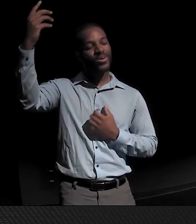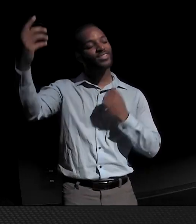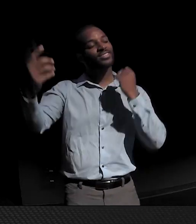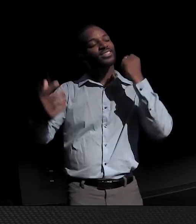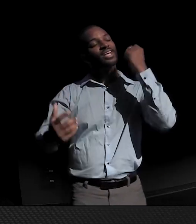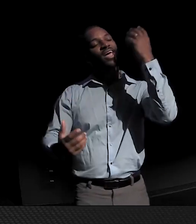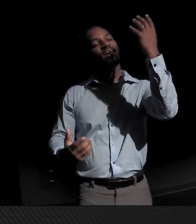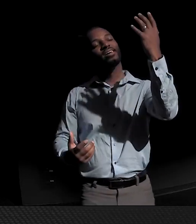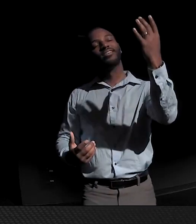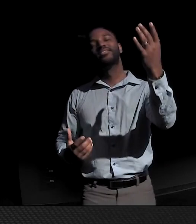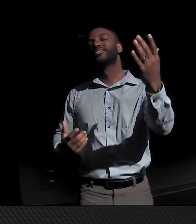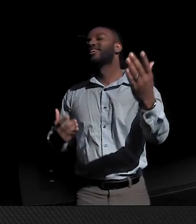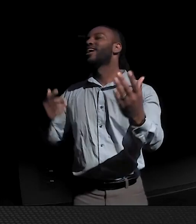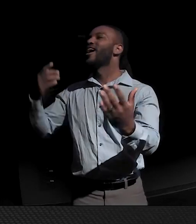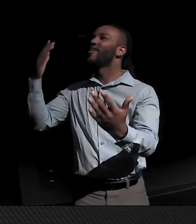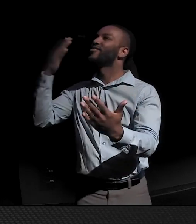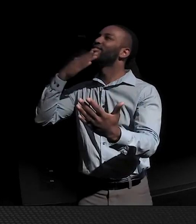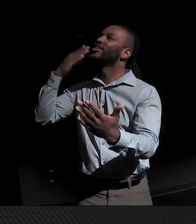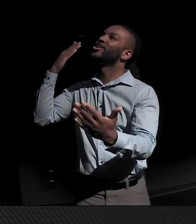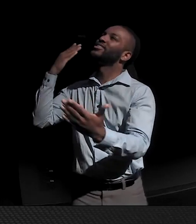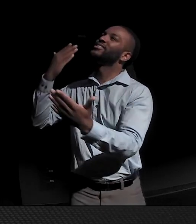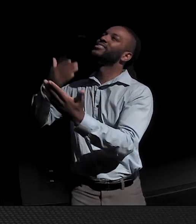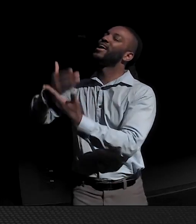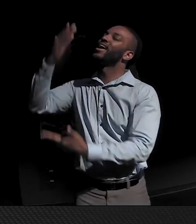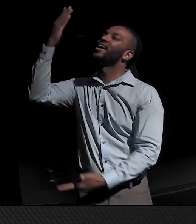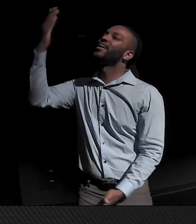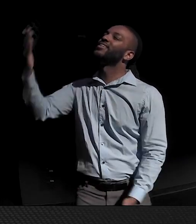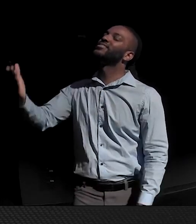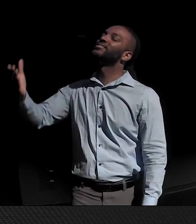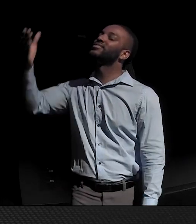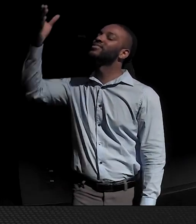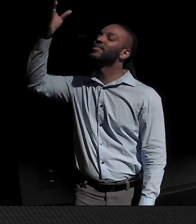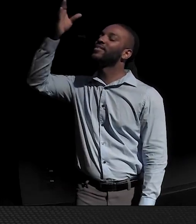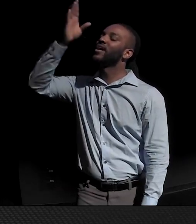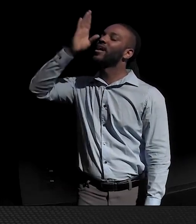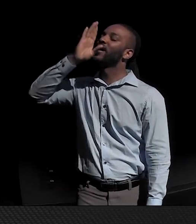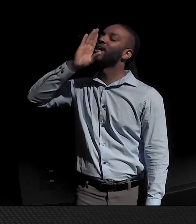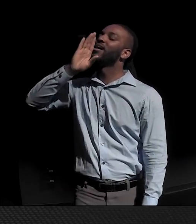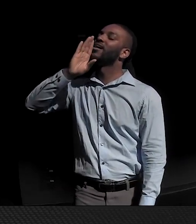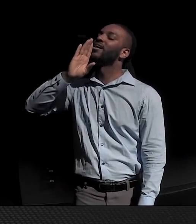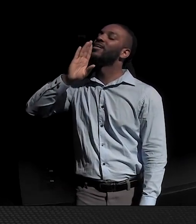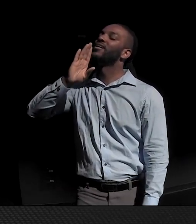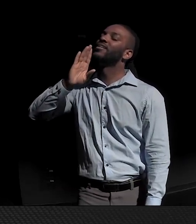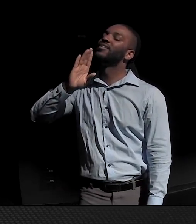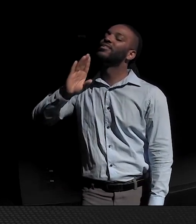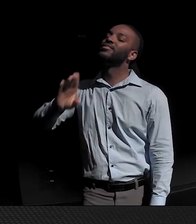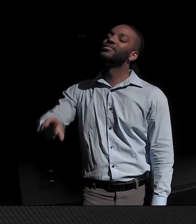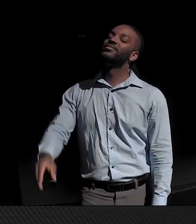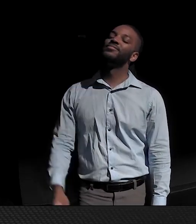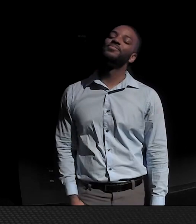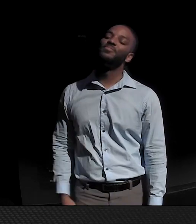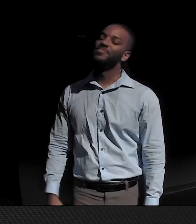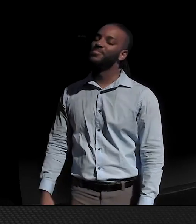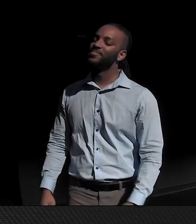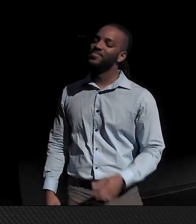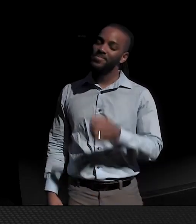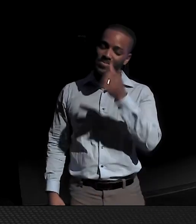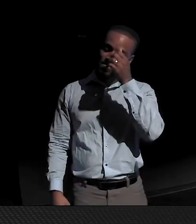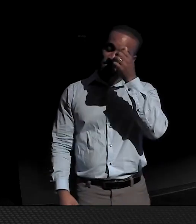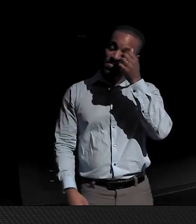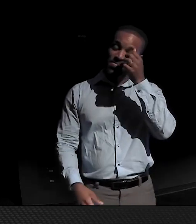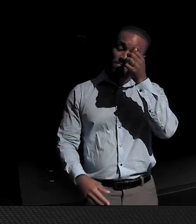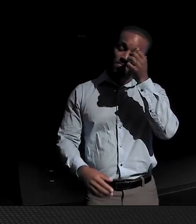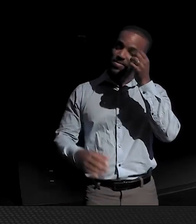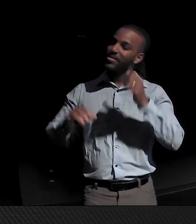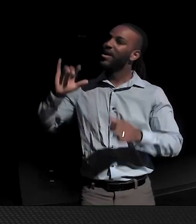able, I will sing of the goodness of God. I